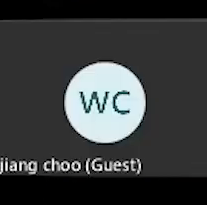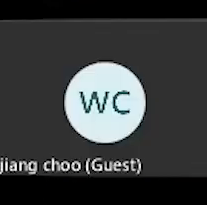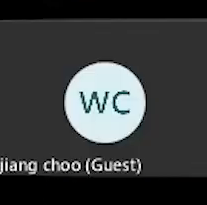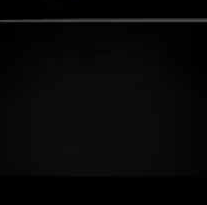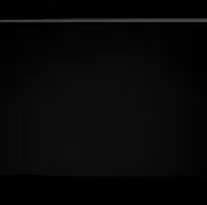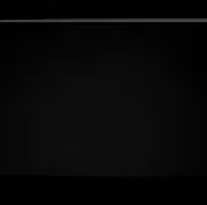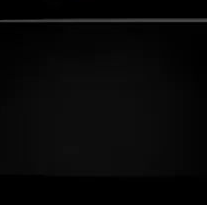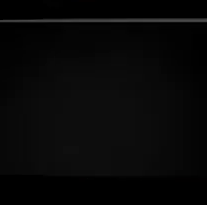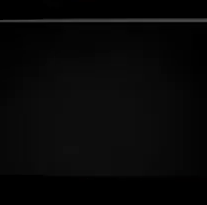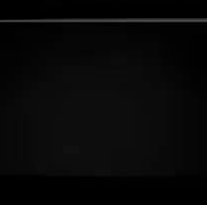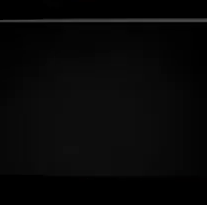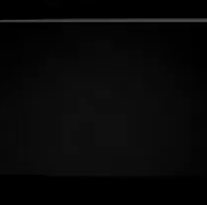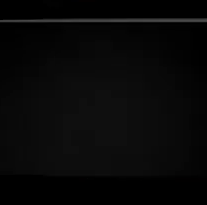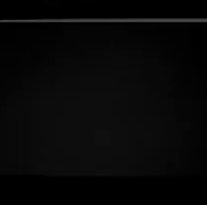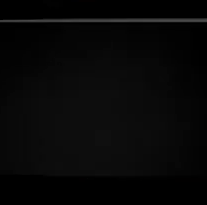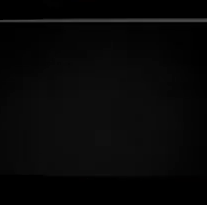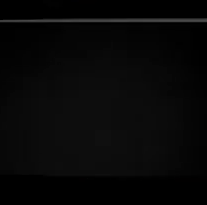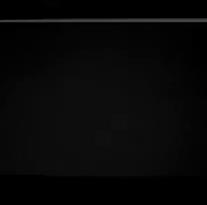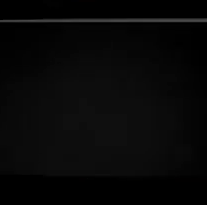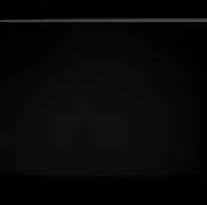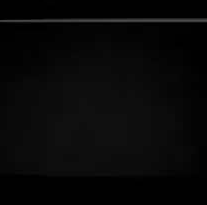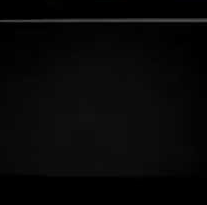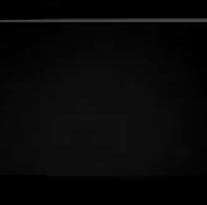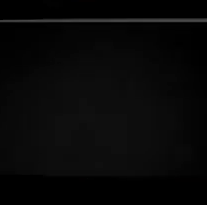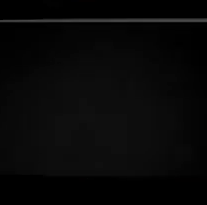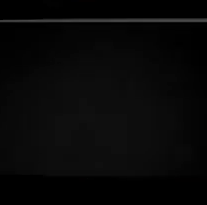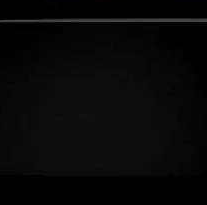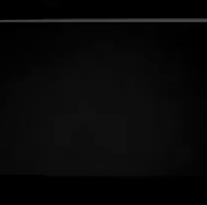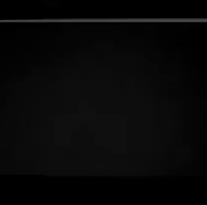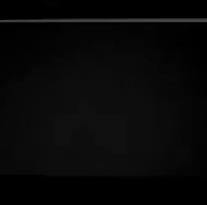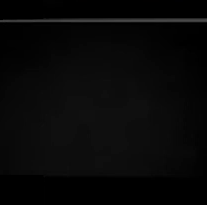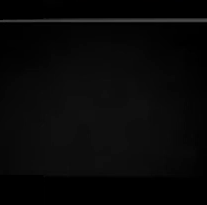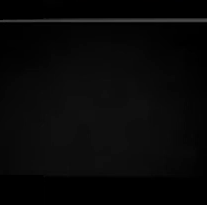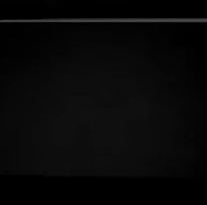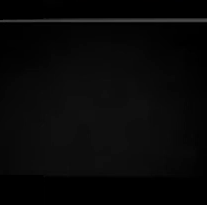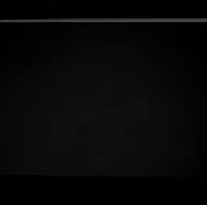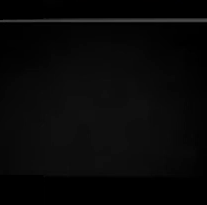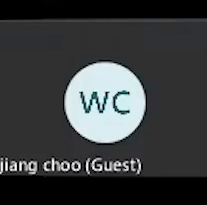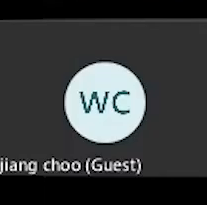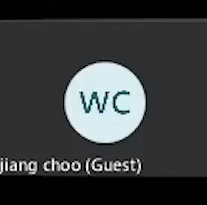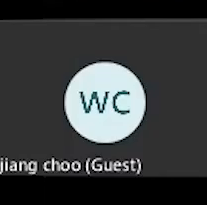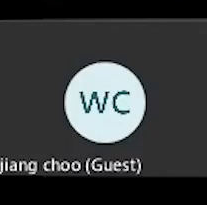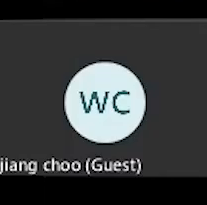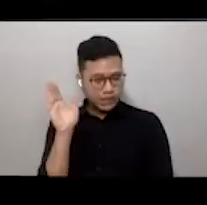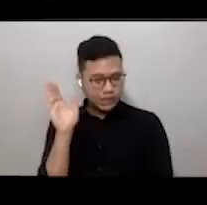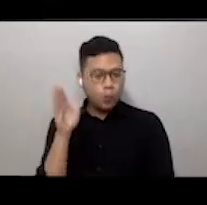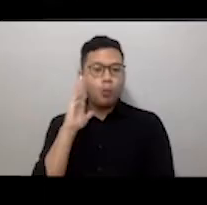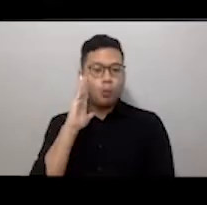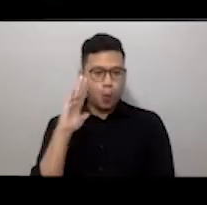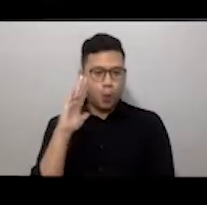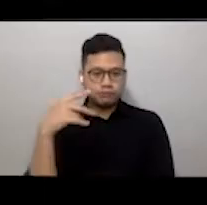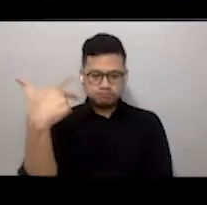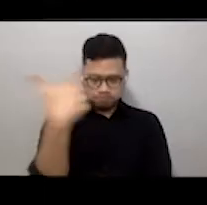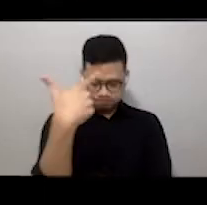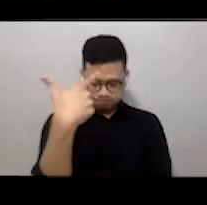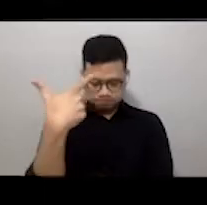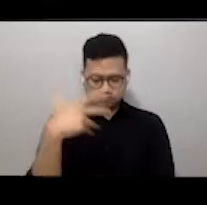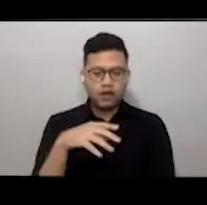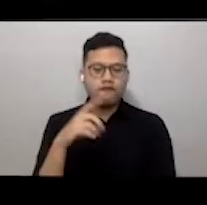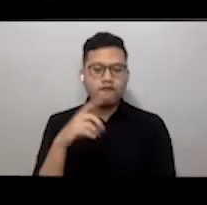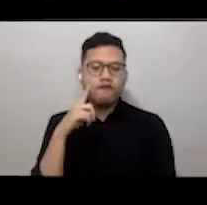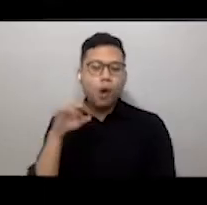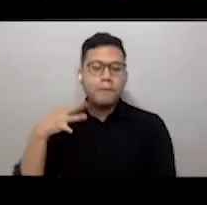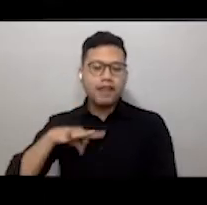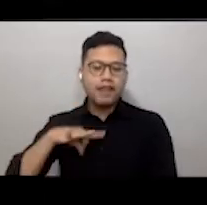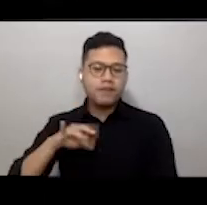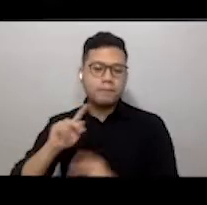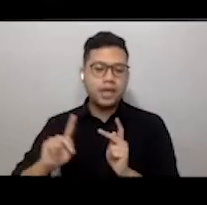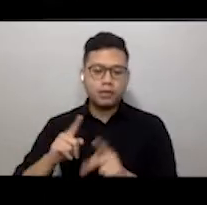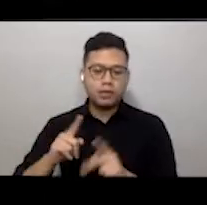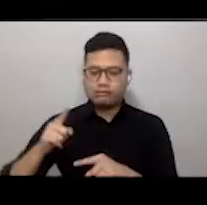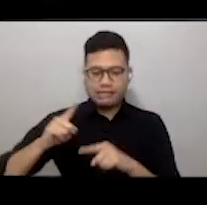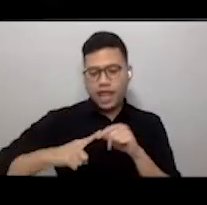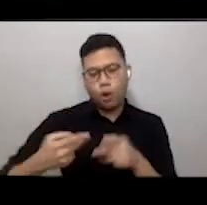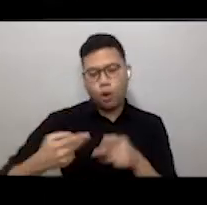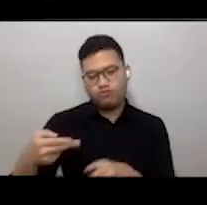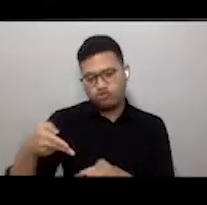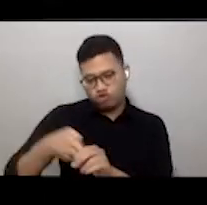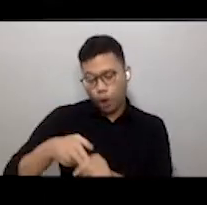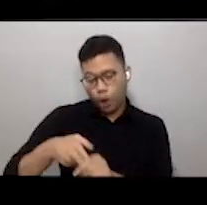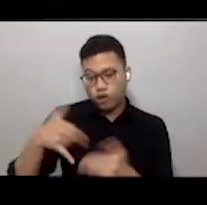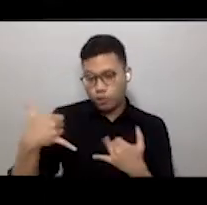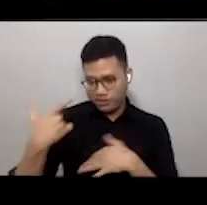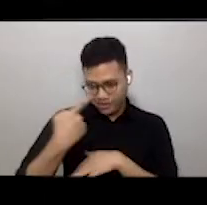-15 minutes afterwards. Do note that the lecture is being recorded for the benefit of those who couldn't make it today.